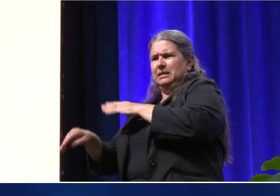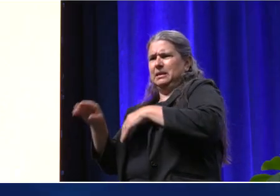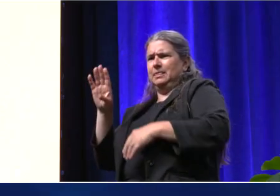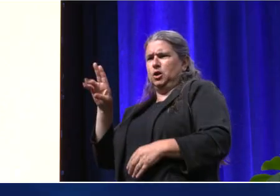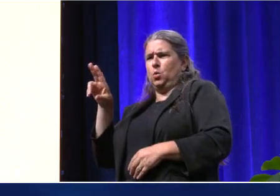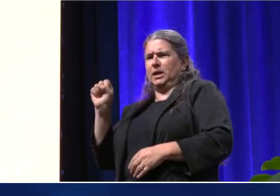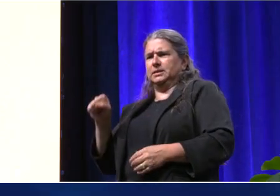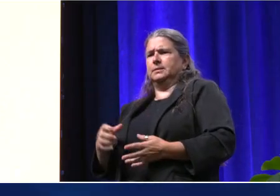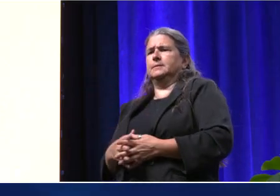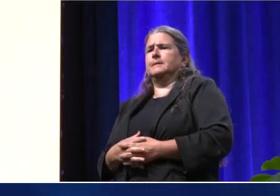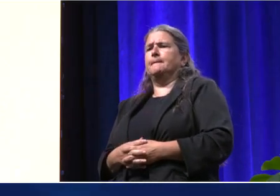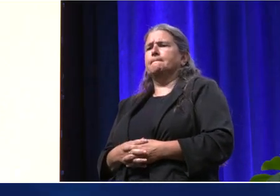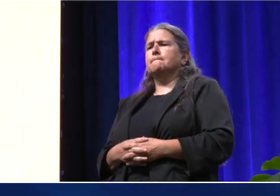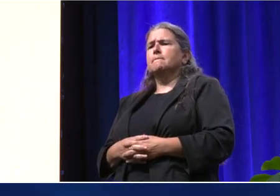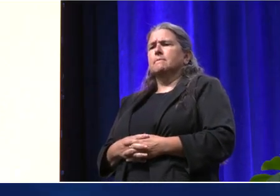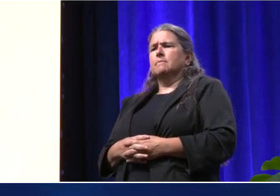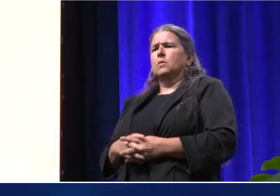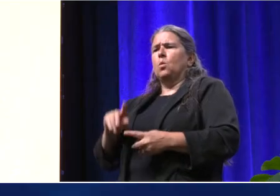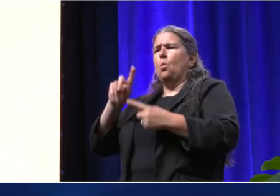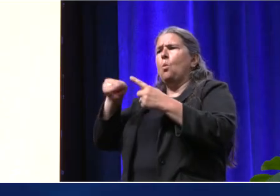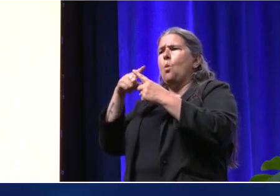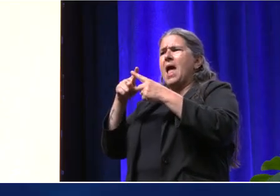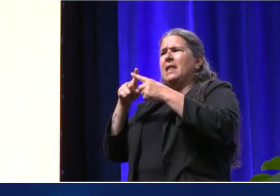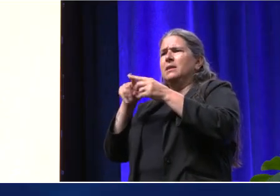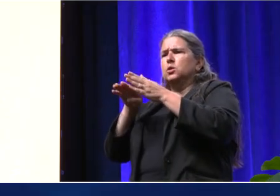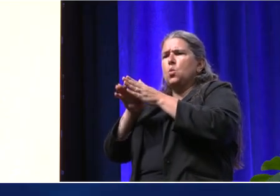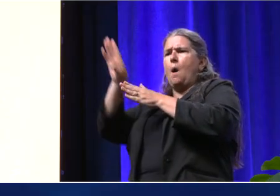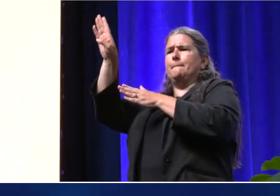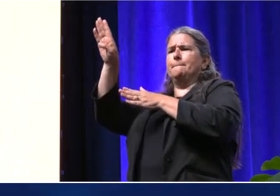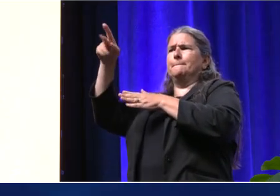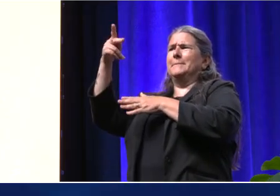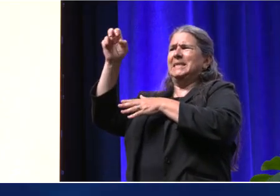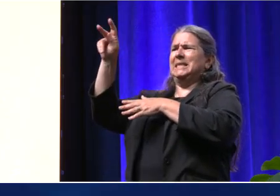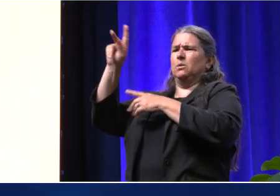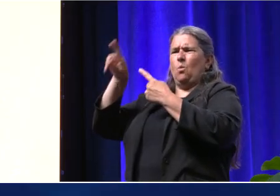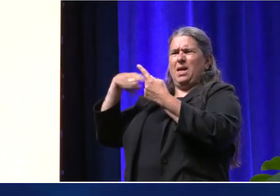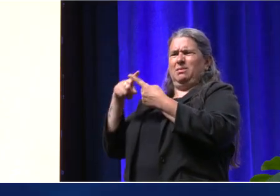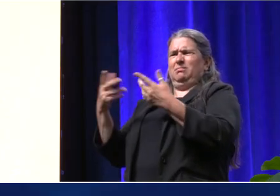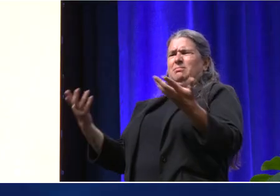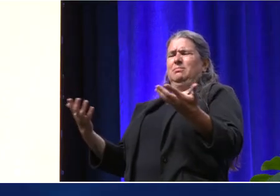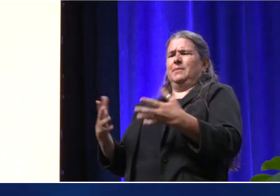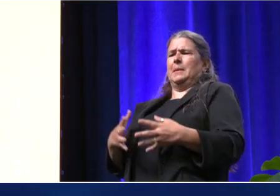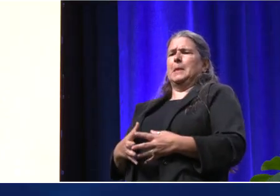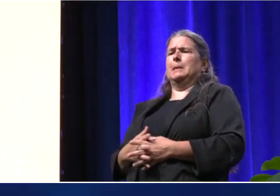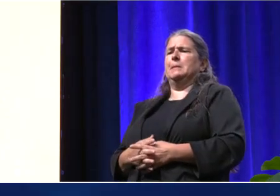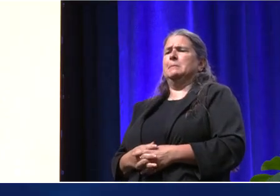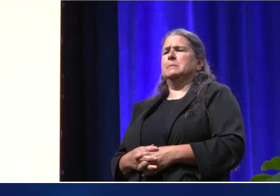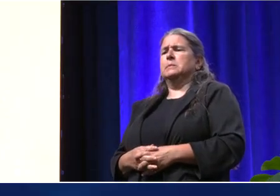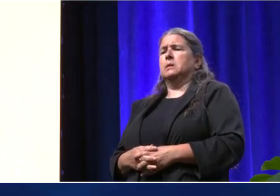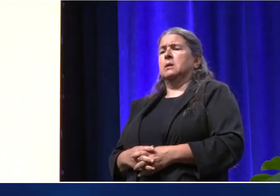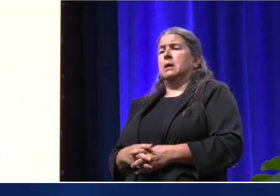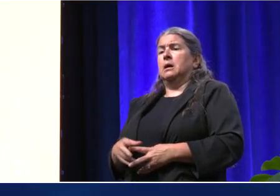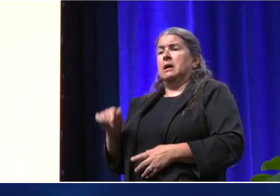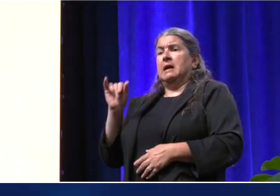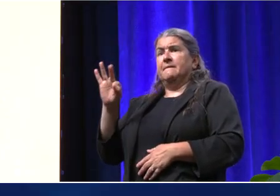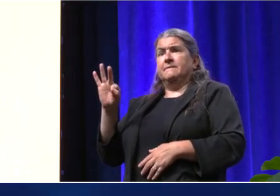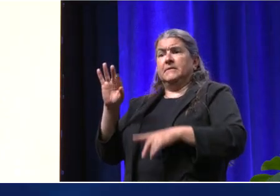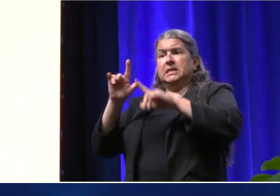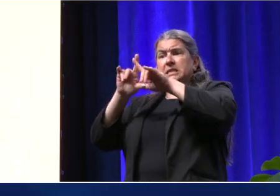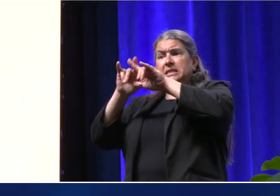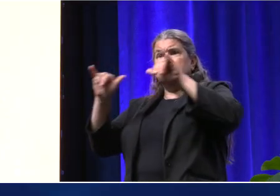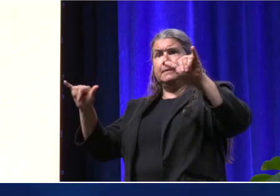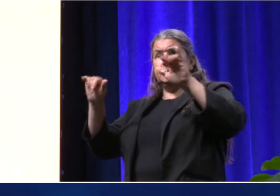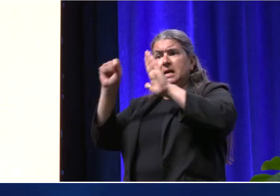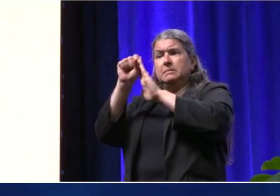in our heads is, when did overdoses actually peak in the United States? If they peaked all at the same time in different states, we would think like, okay,